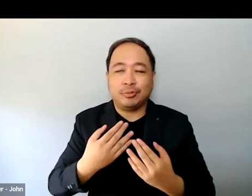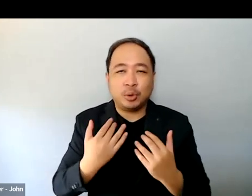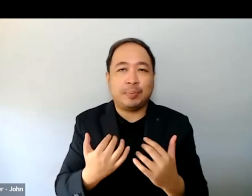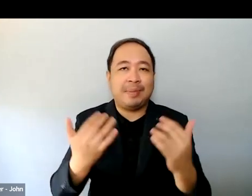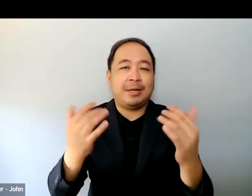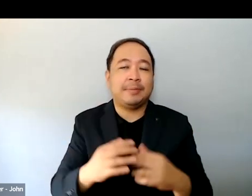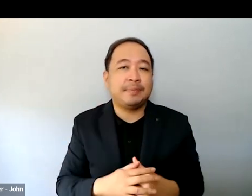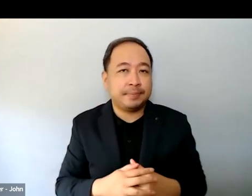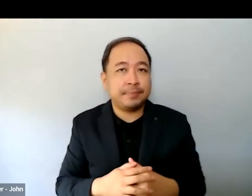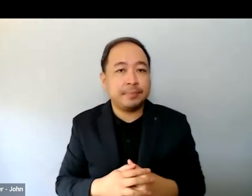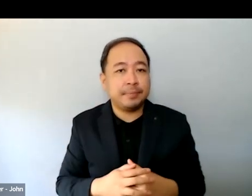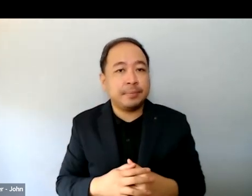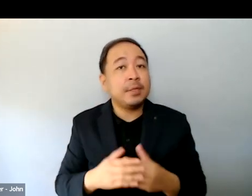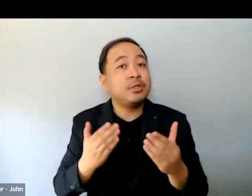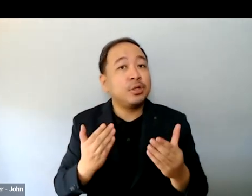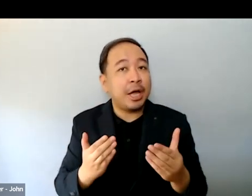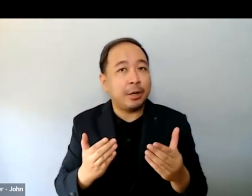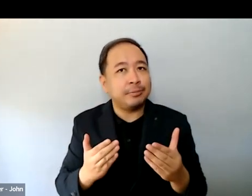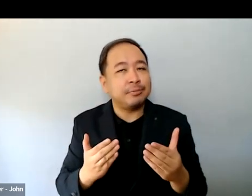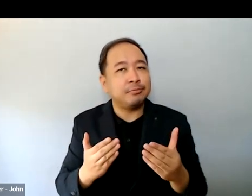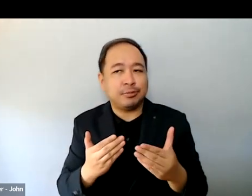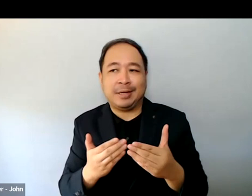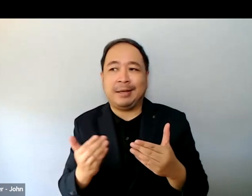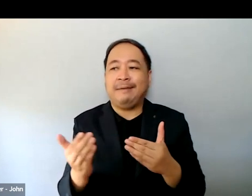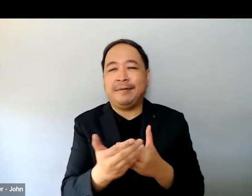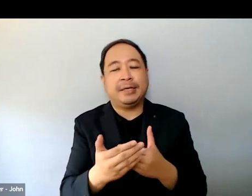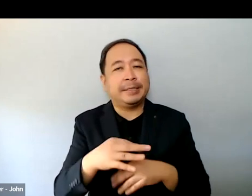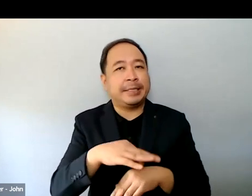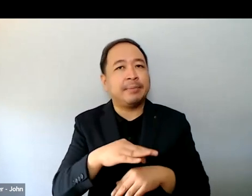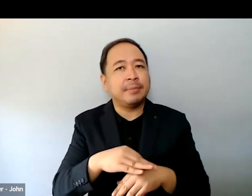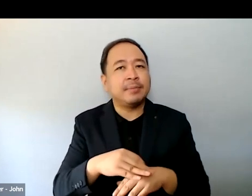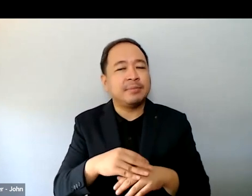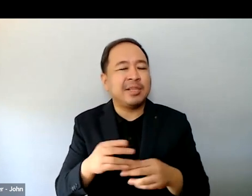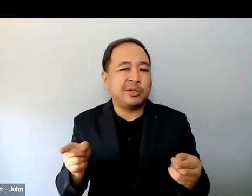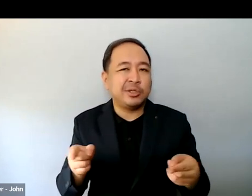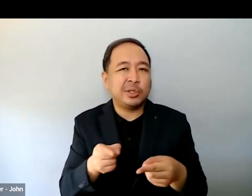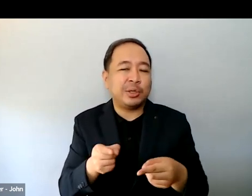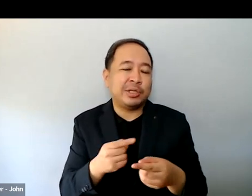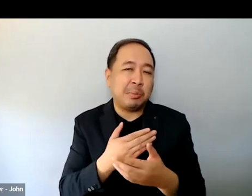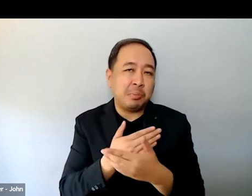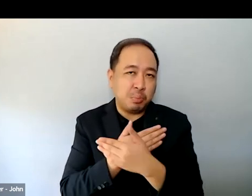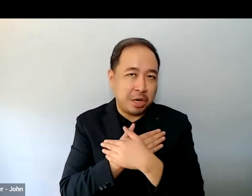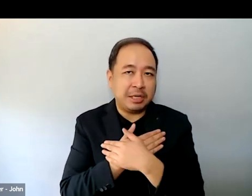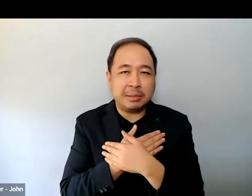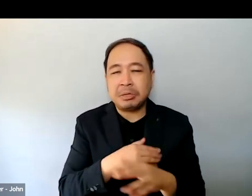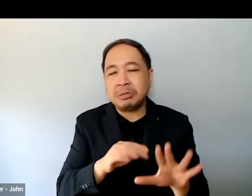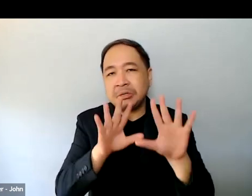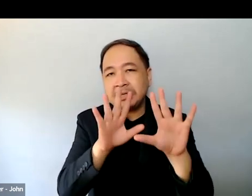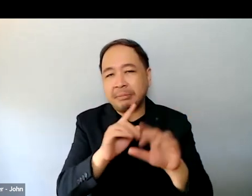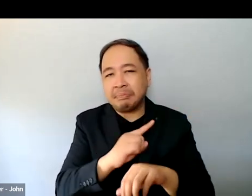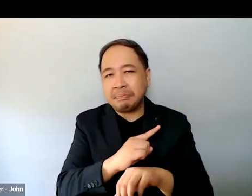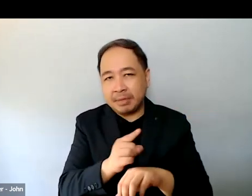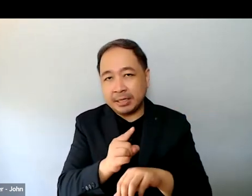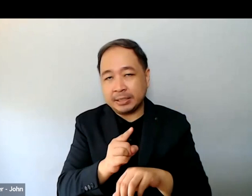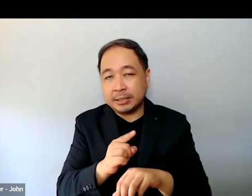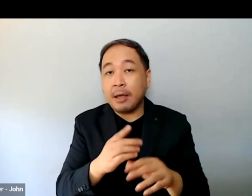are running ahead of our program. We will take a short break for the next 10 minutes before returning for a